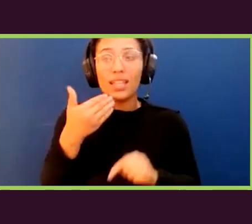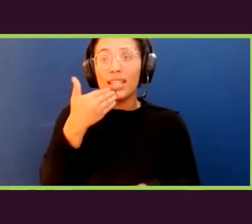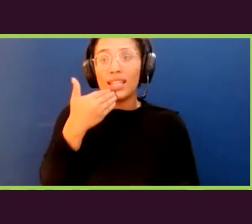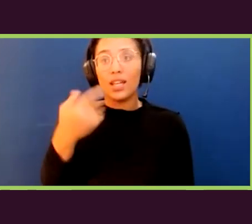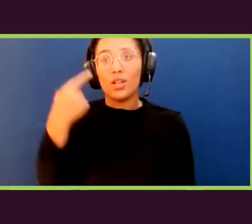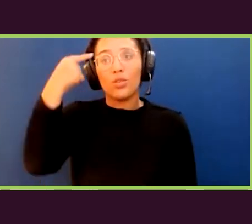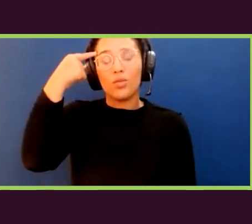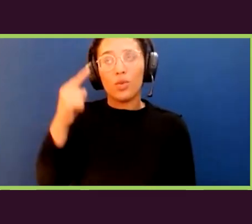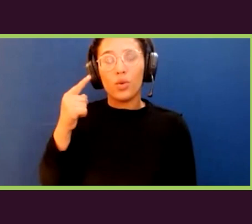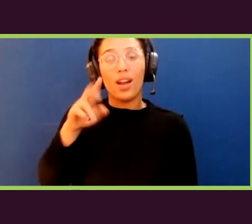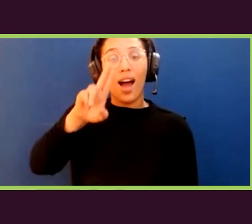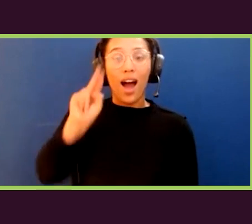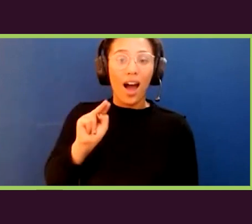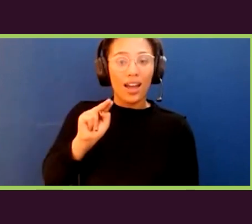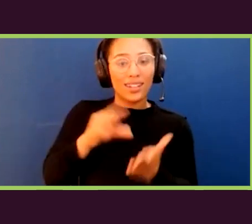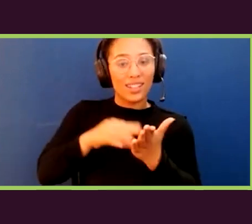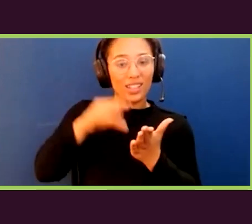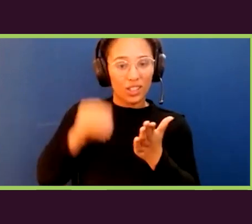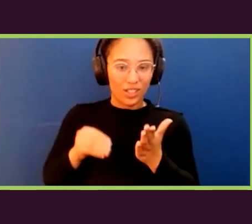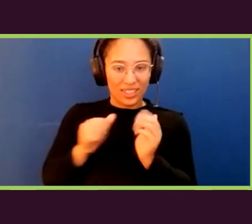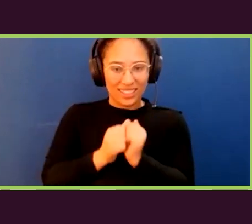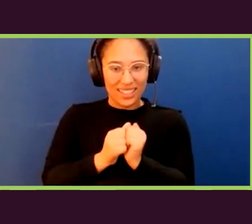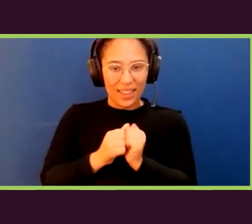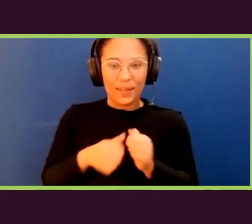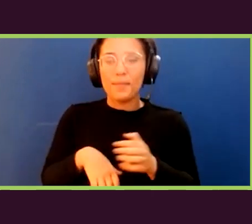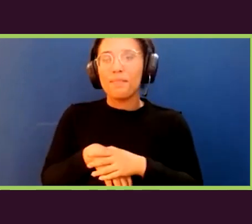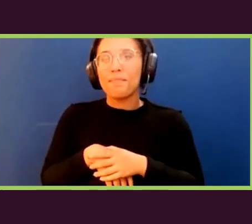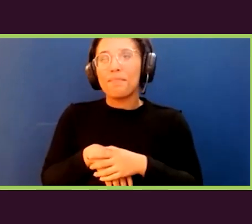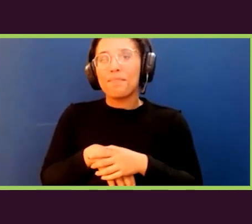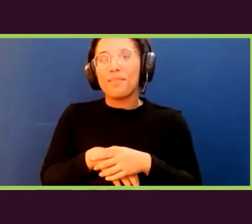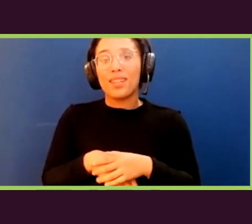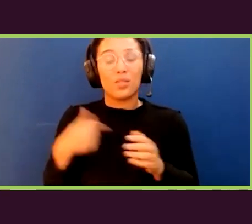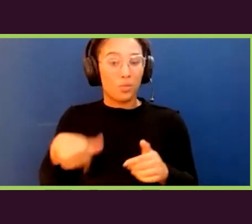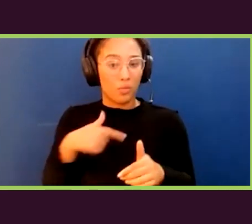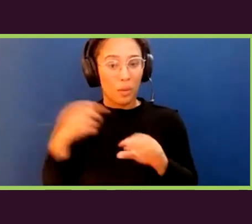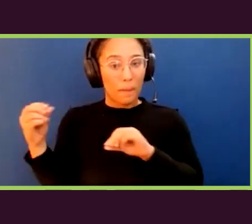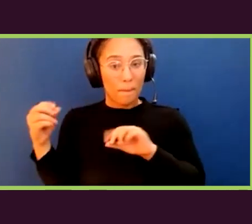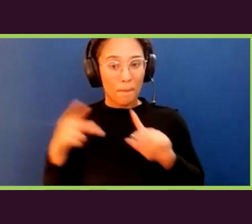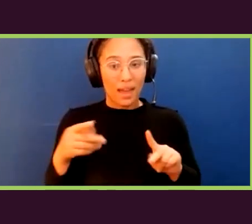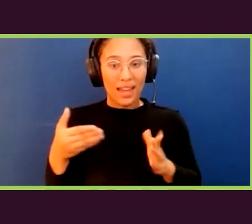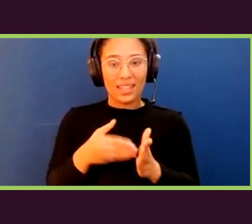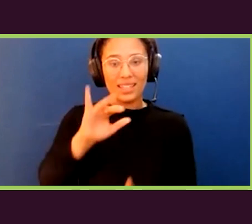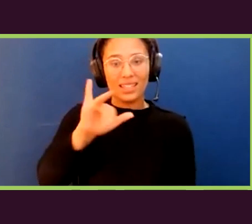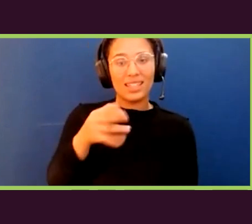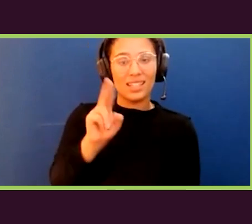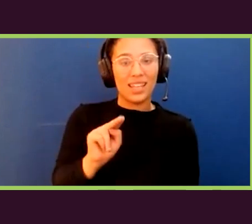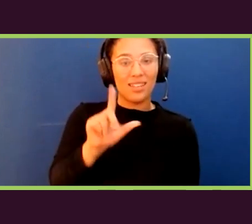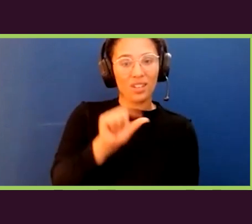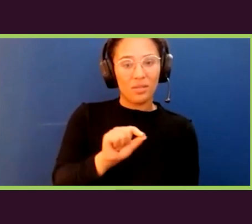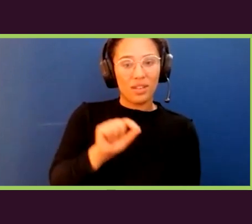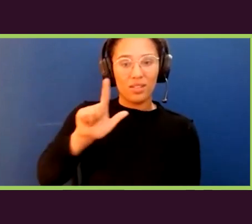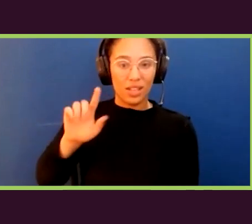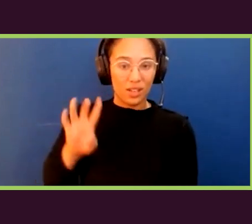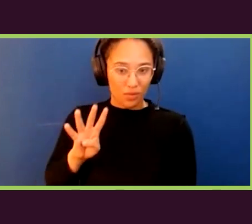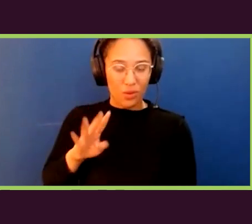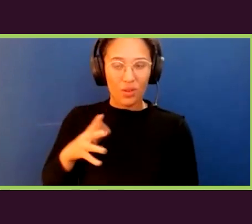unlearning together. And let's plan to report back January 2024 on what business we